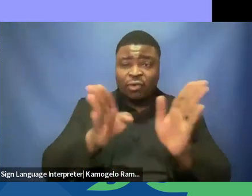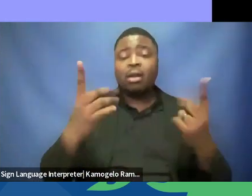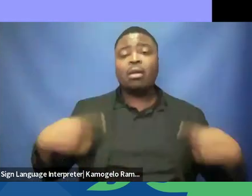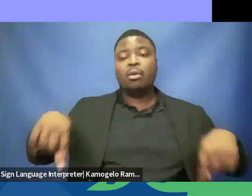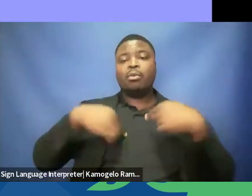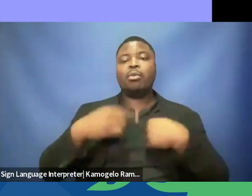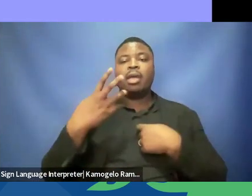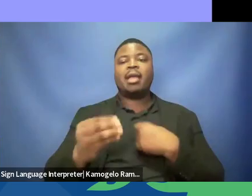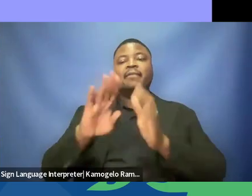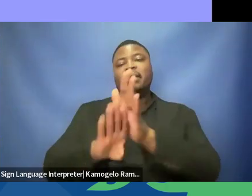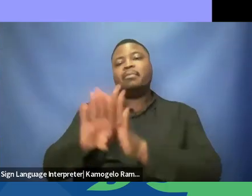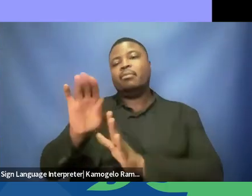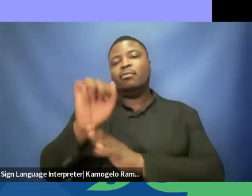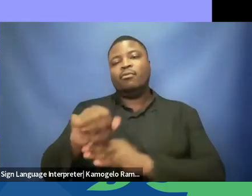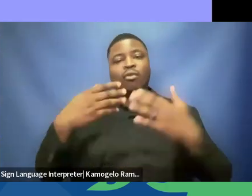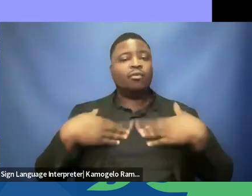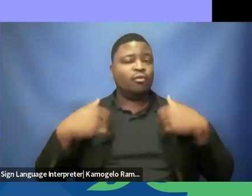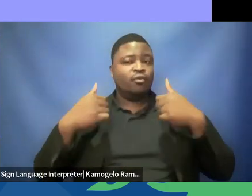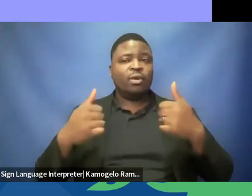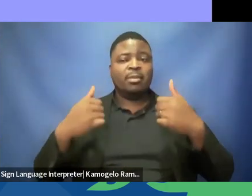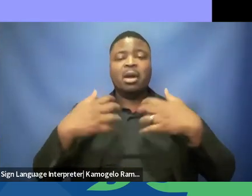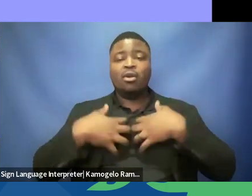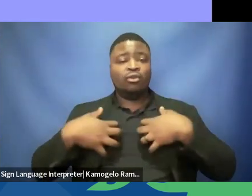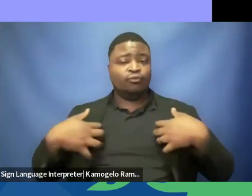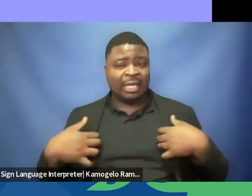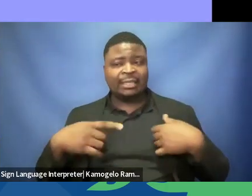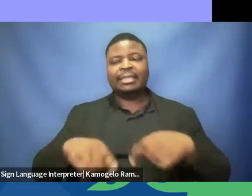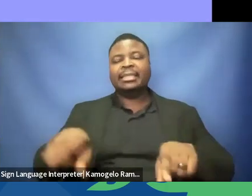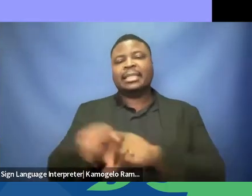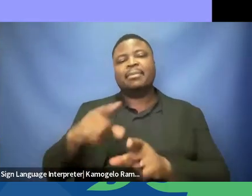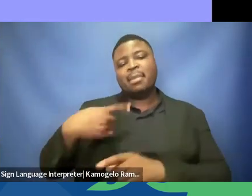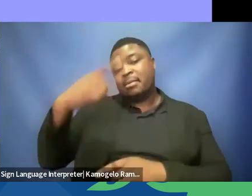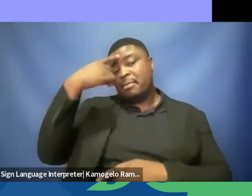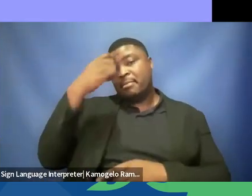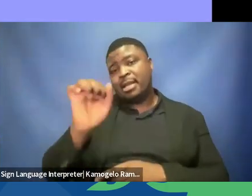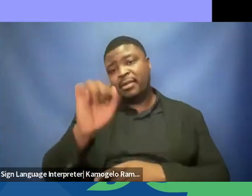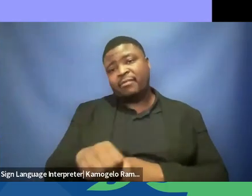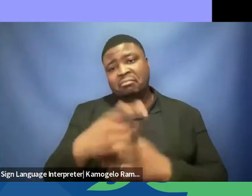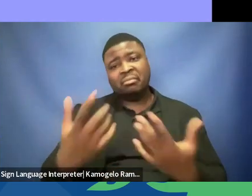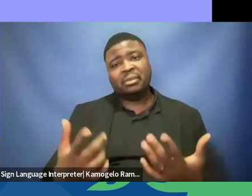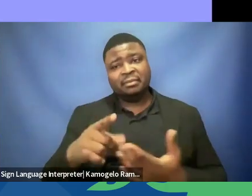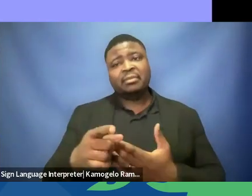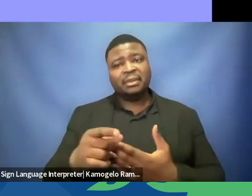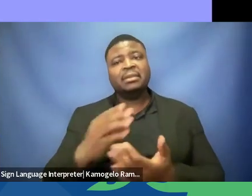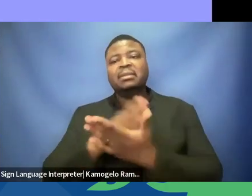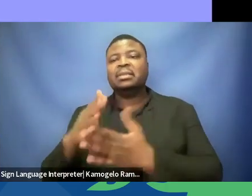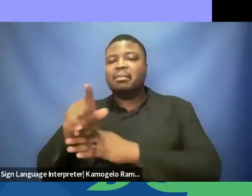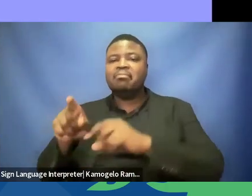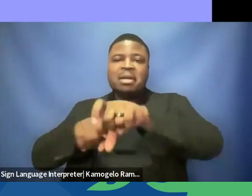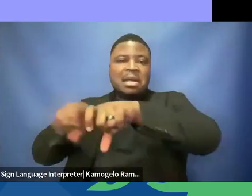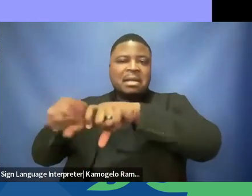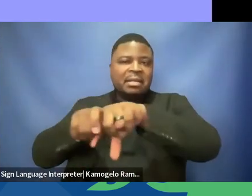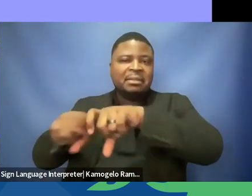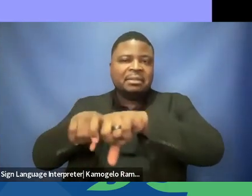and reduction in stress and distorted beliefs. And as we were doing this, we also test for depression for every client that we interact